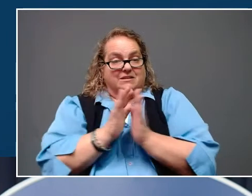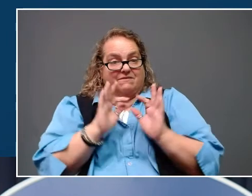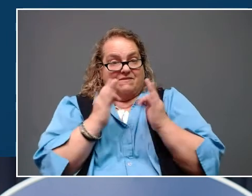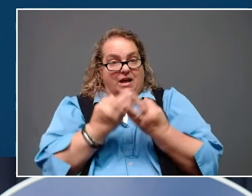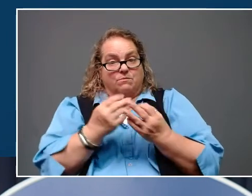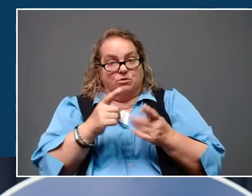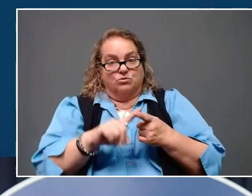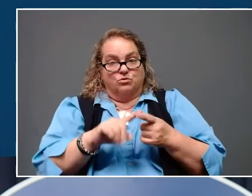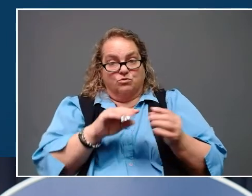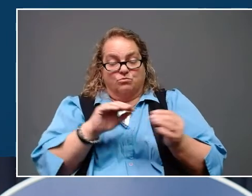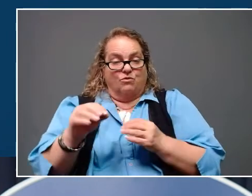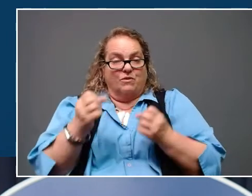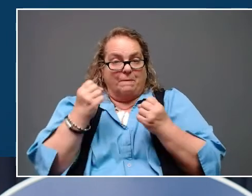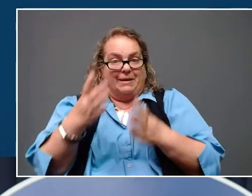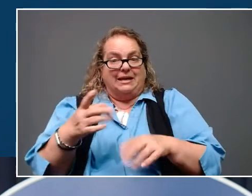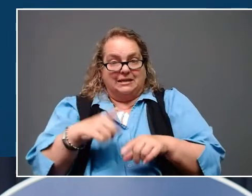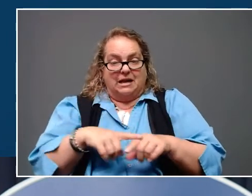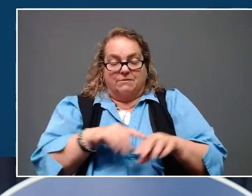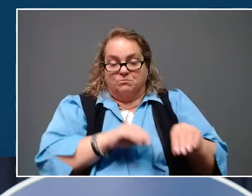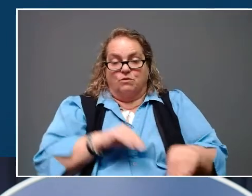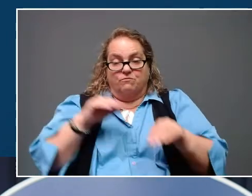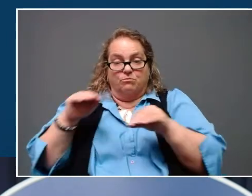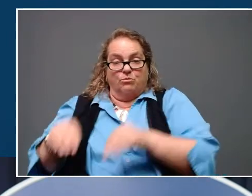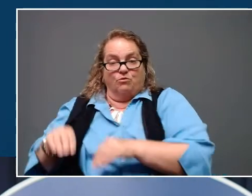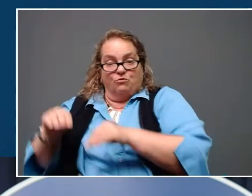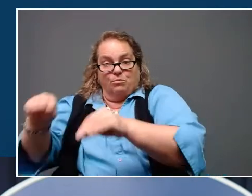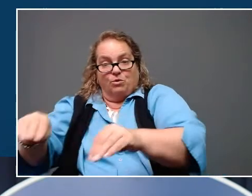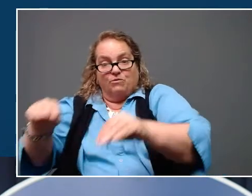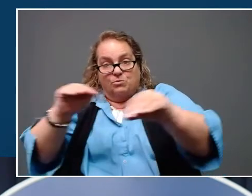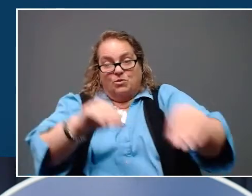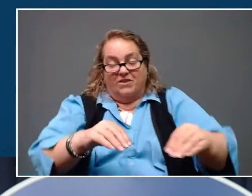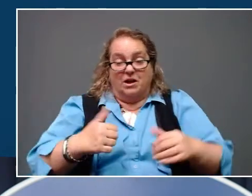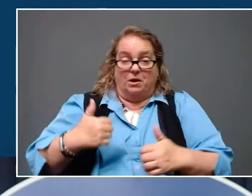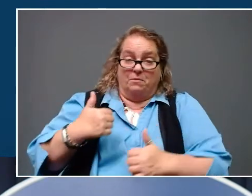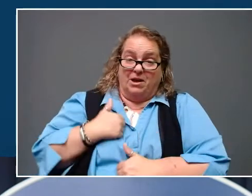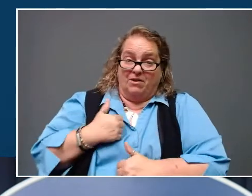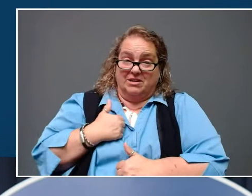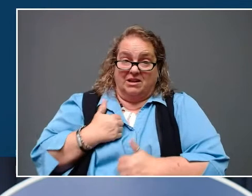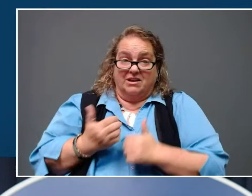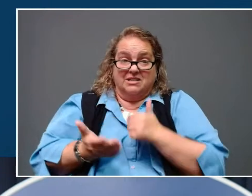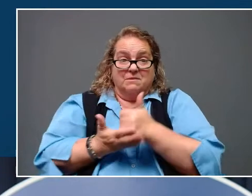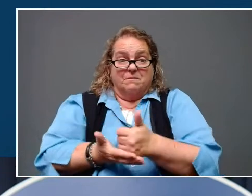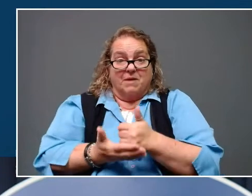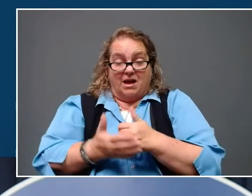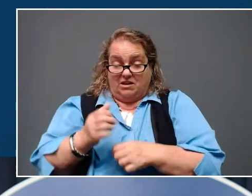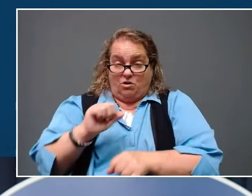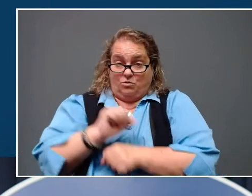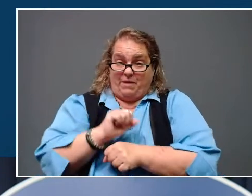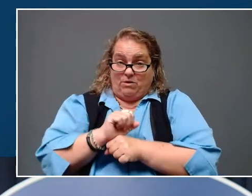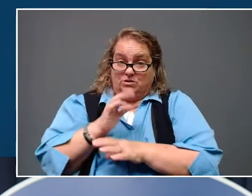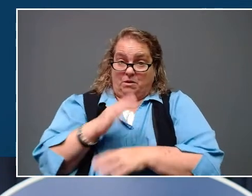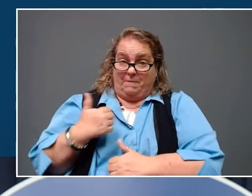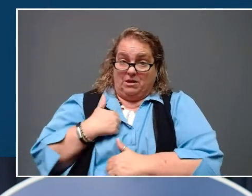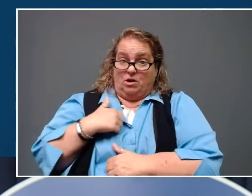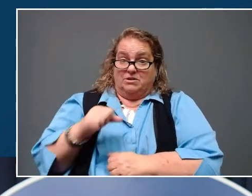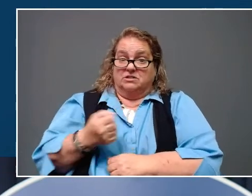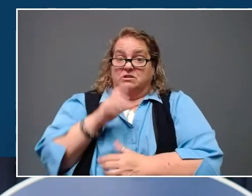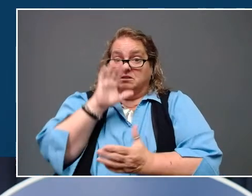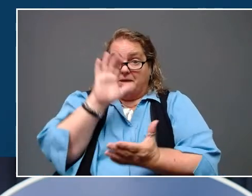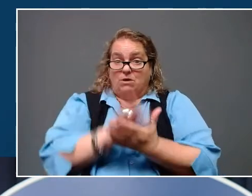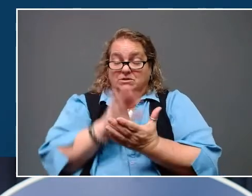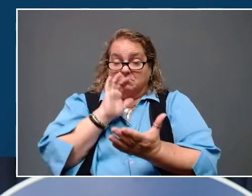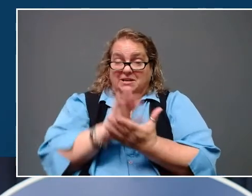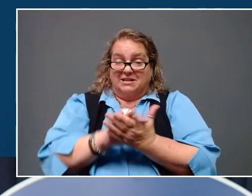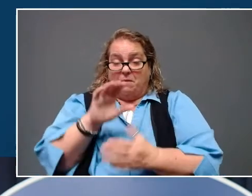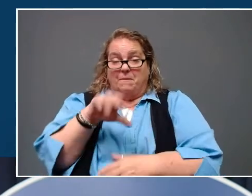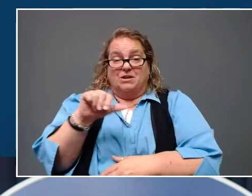different times, and the military spouse shouldn't have to reapply and pay a fee for an occupational license that they have earned